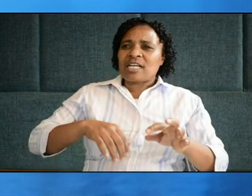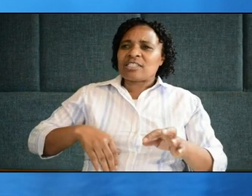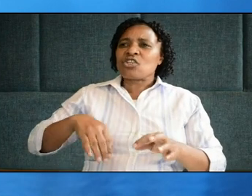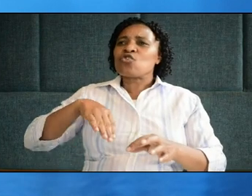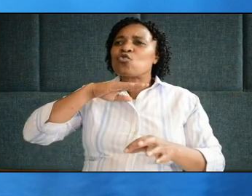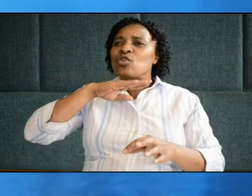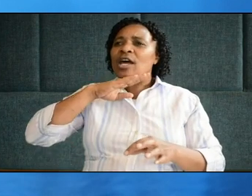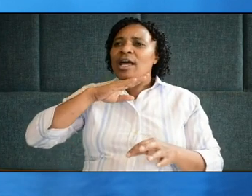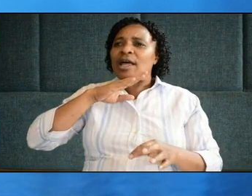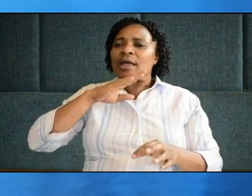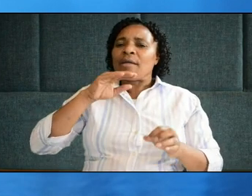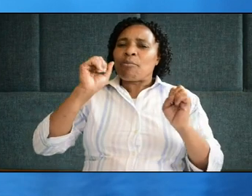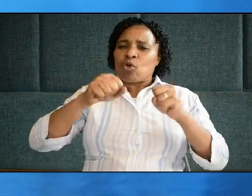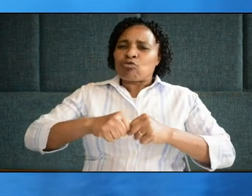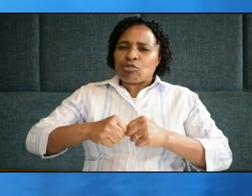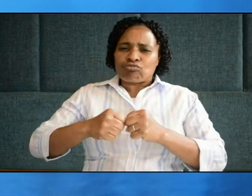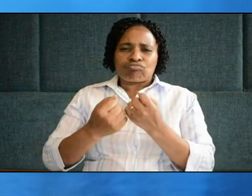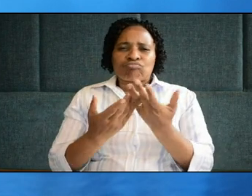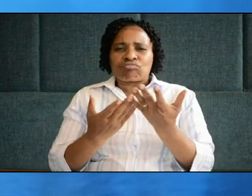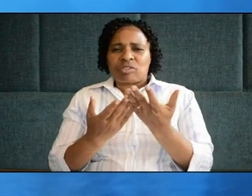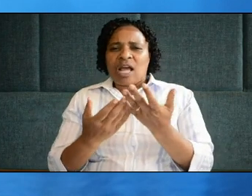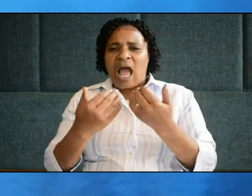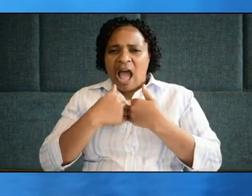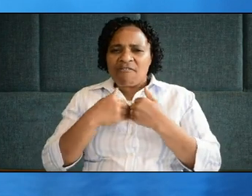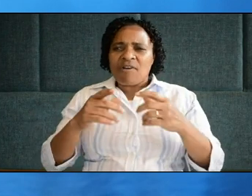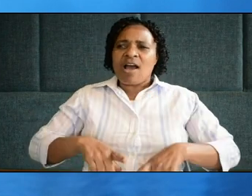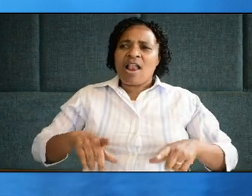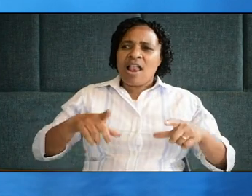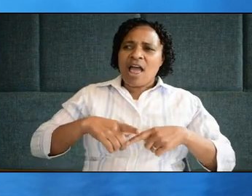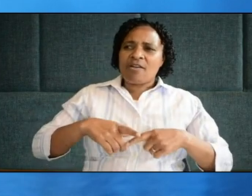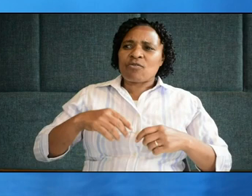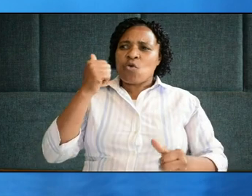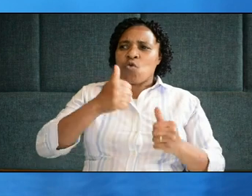to man, and you have a life that's